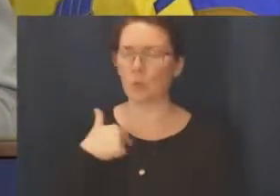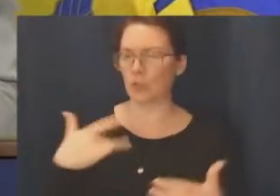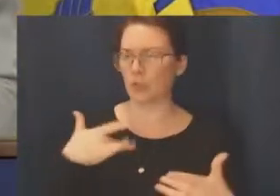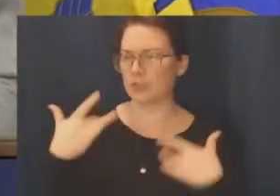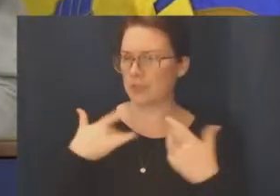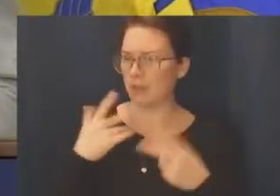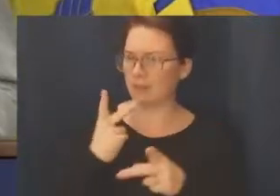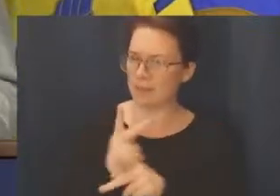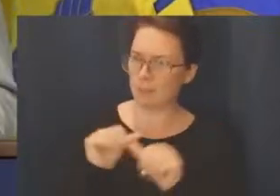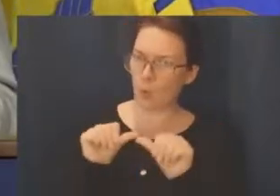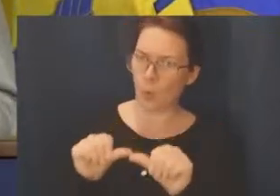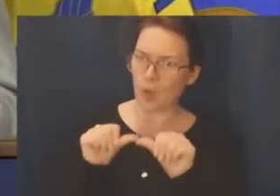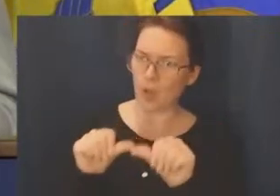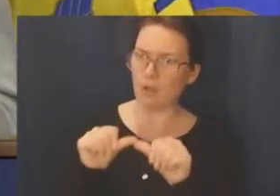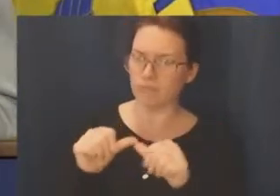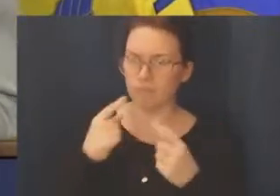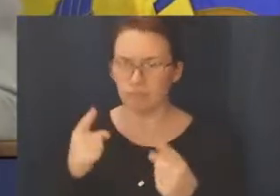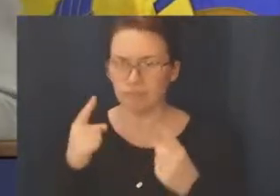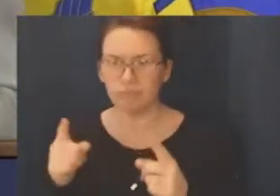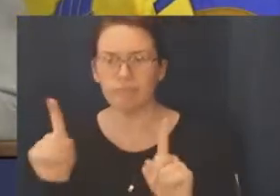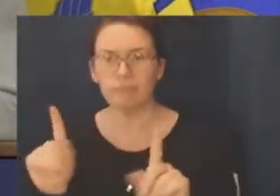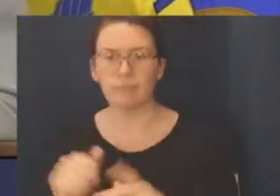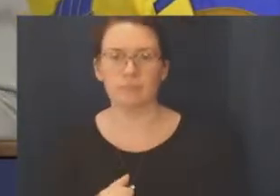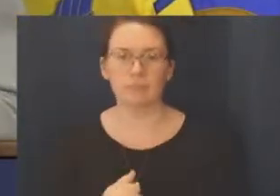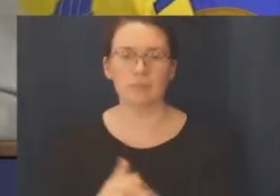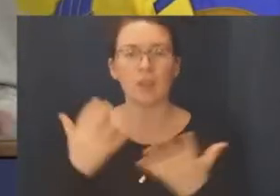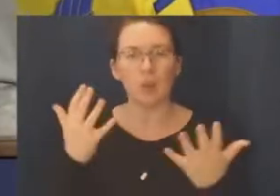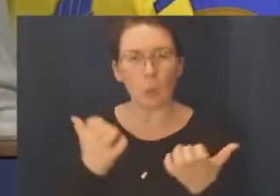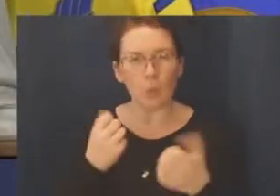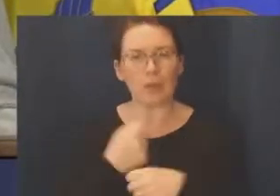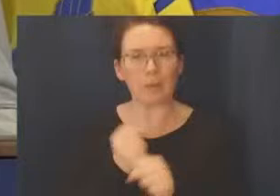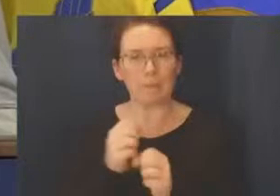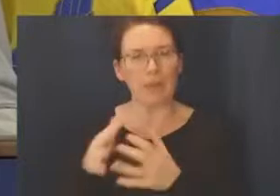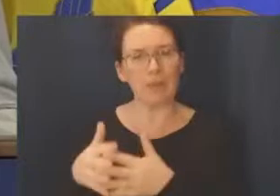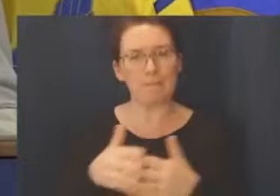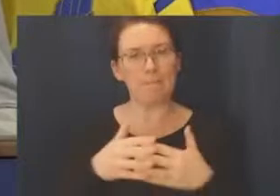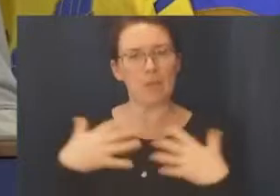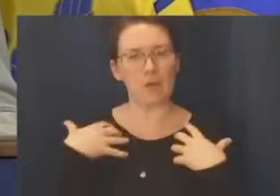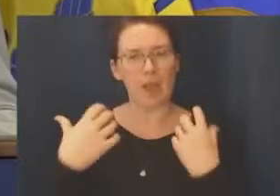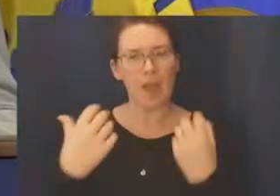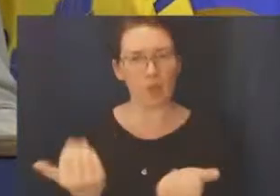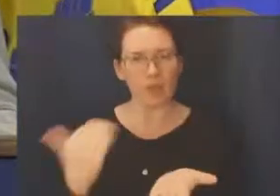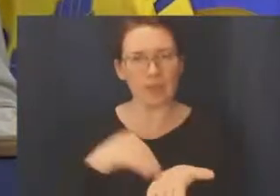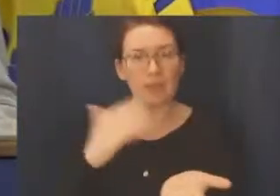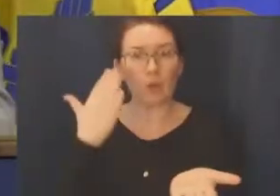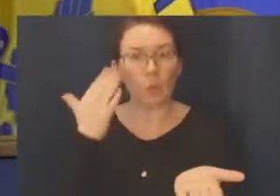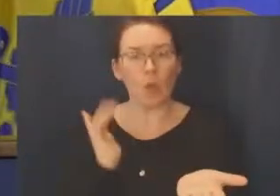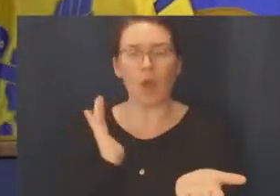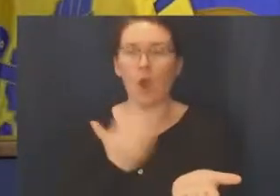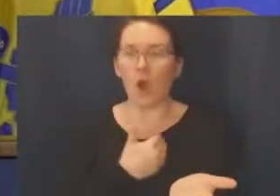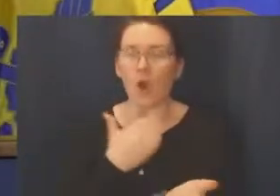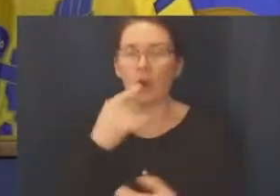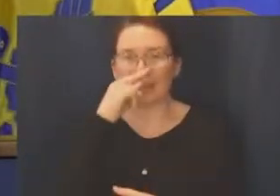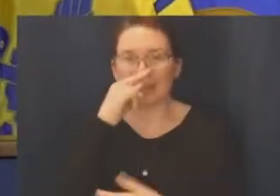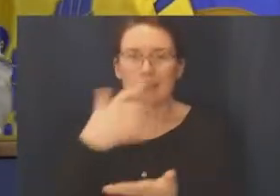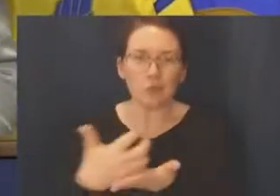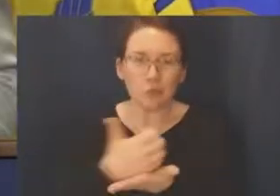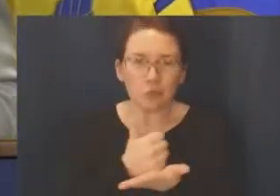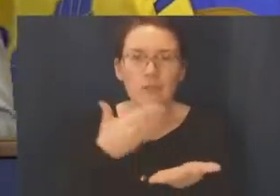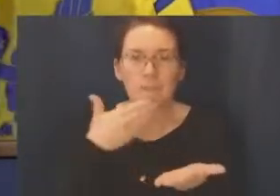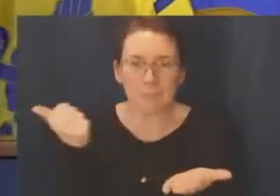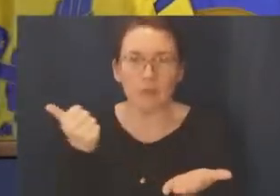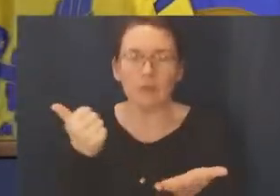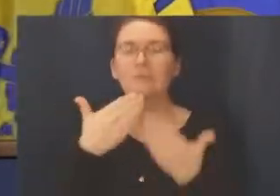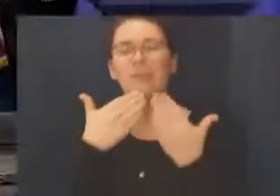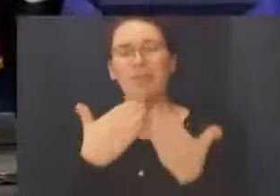going. Let's make America healthy again, because our kids deserve better. Thank you for allowing me to be here with you